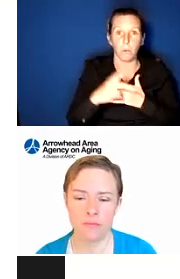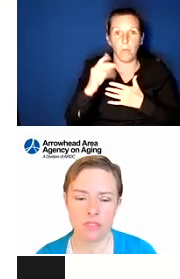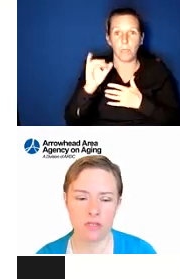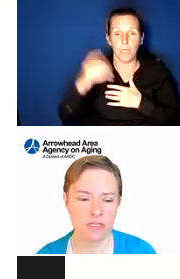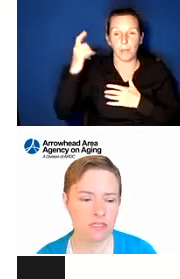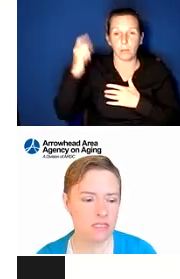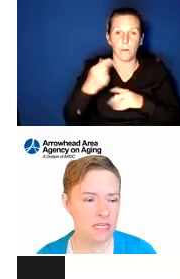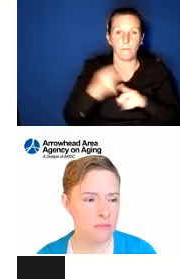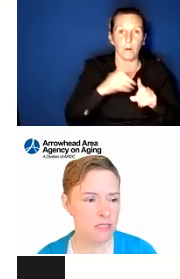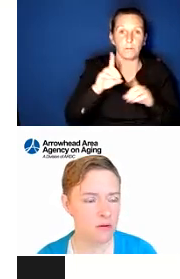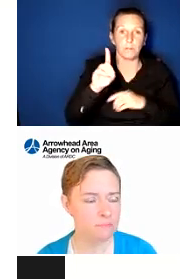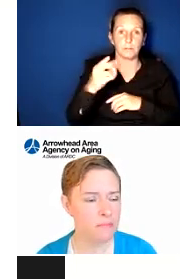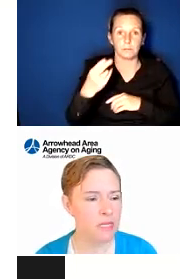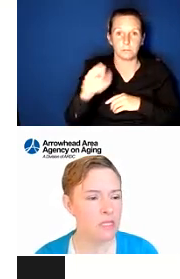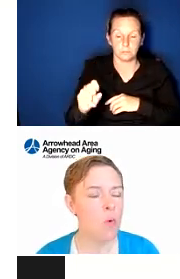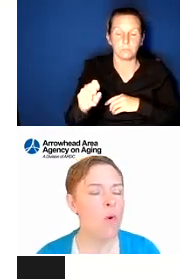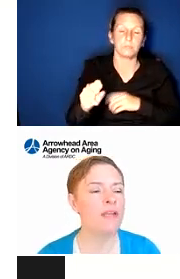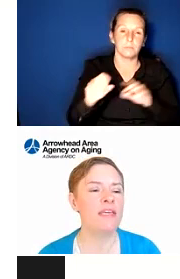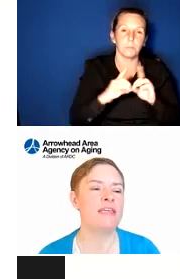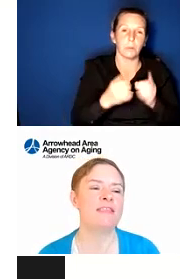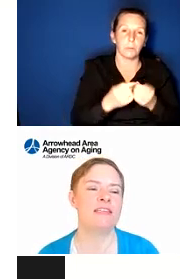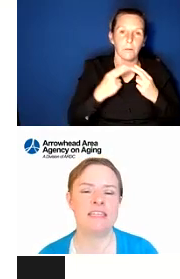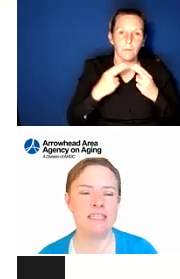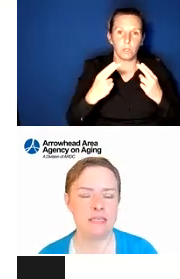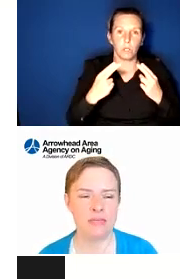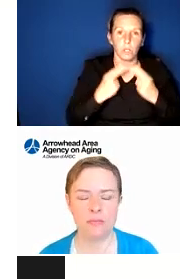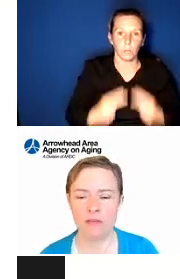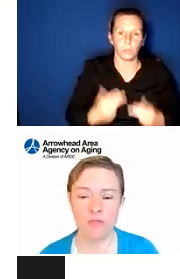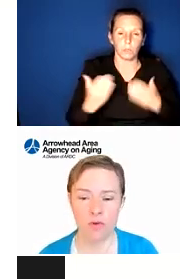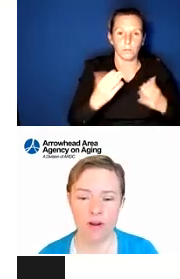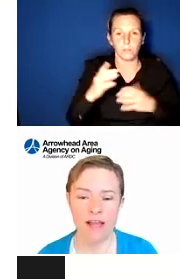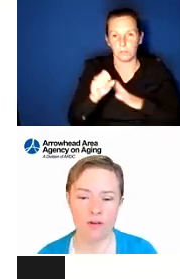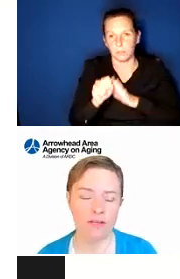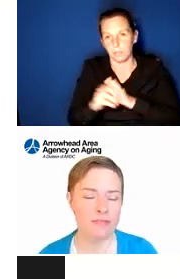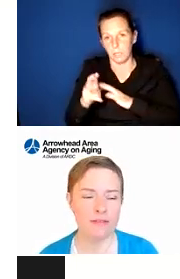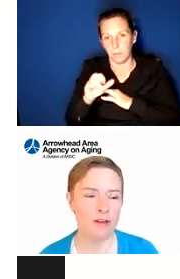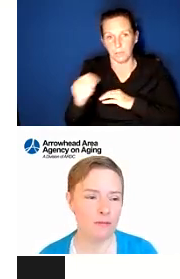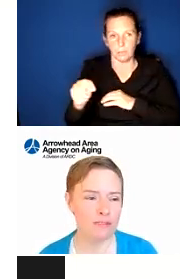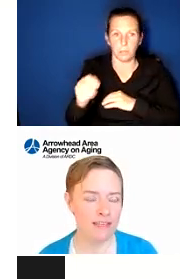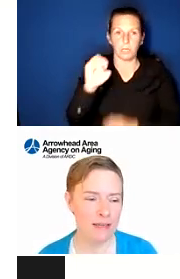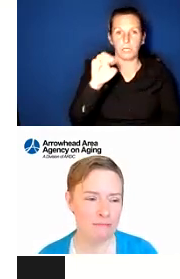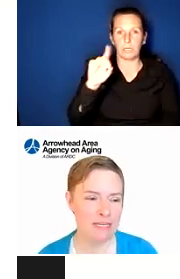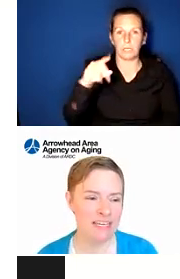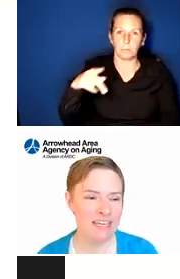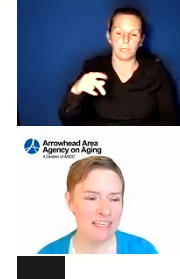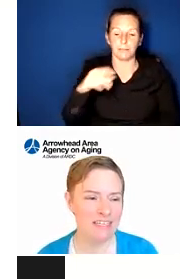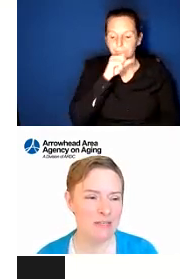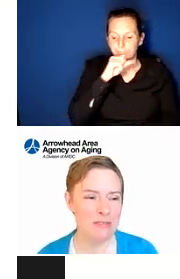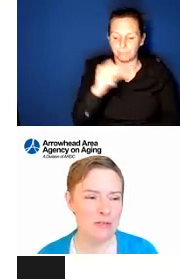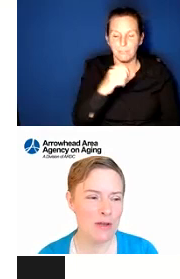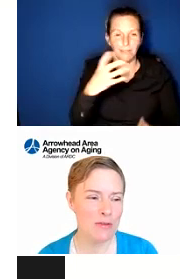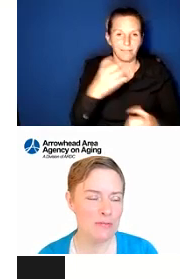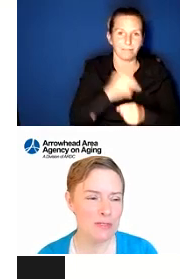Department of Human Services in the state of Minnesota. So what is EDP? We love to throw our acronyms around